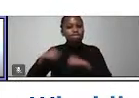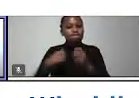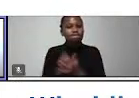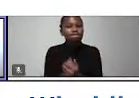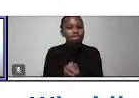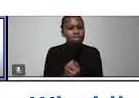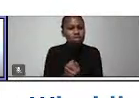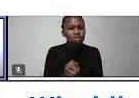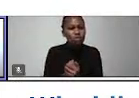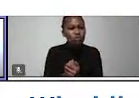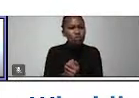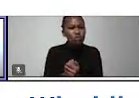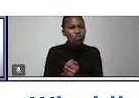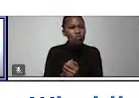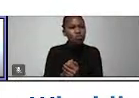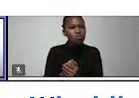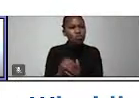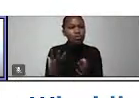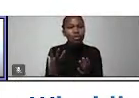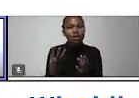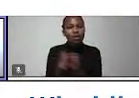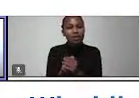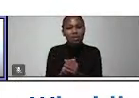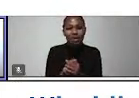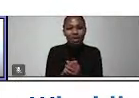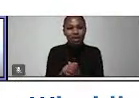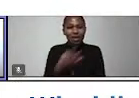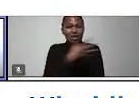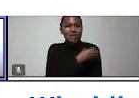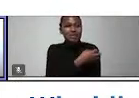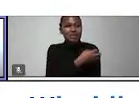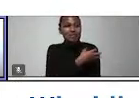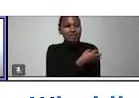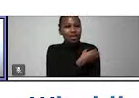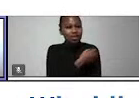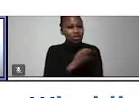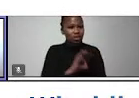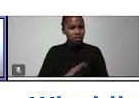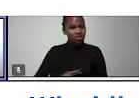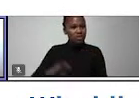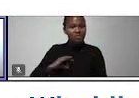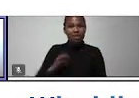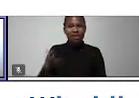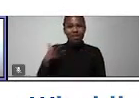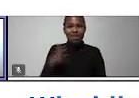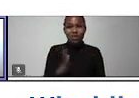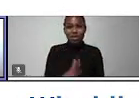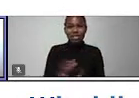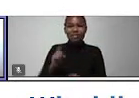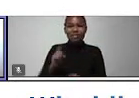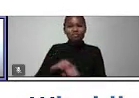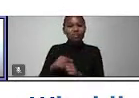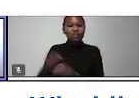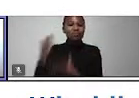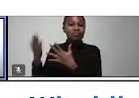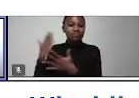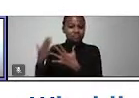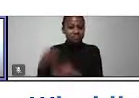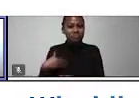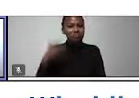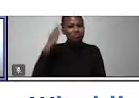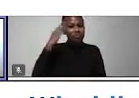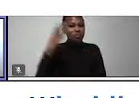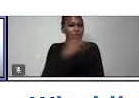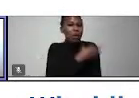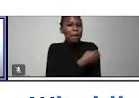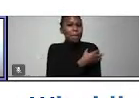with California. And when Minister Mayor went to California some time ago, I know Minister Winde